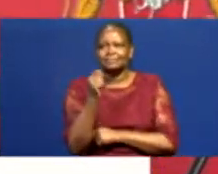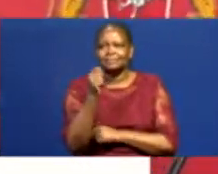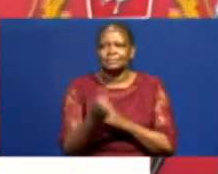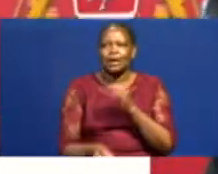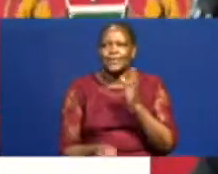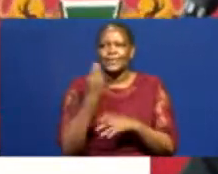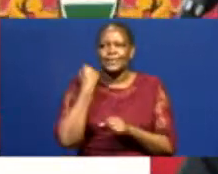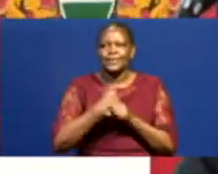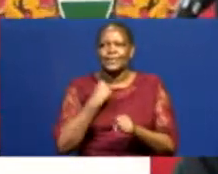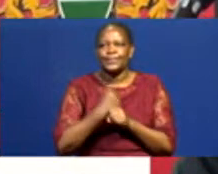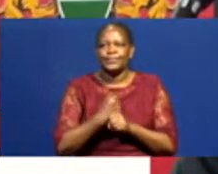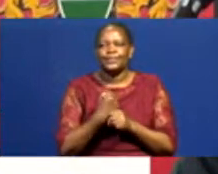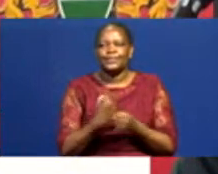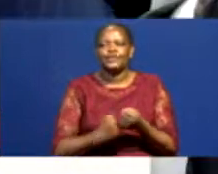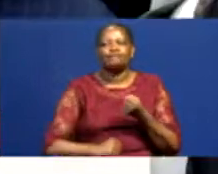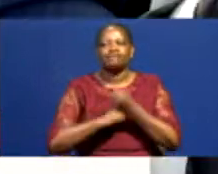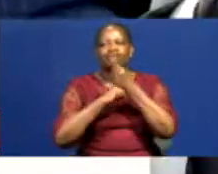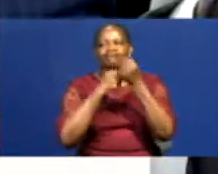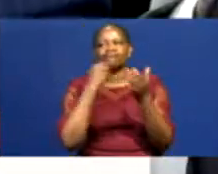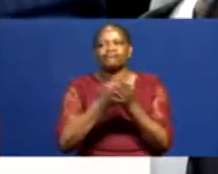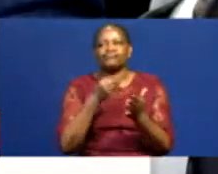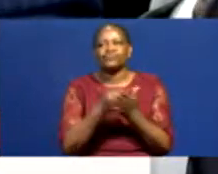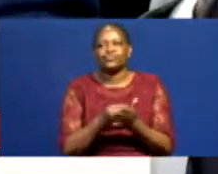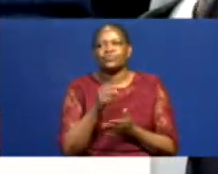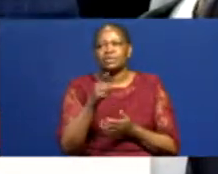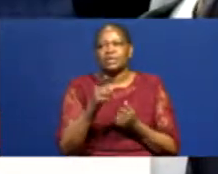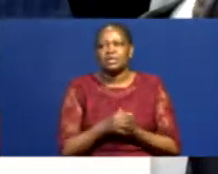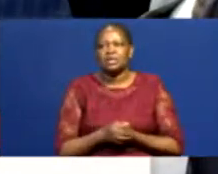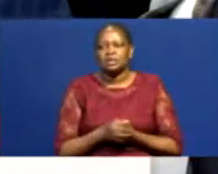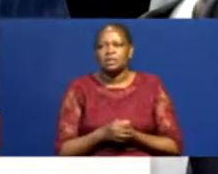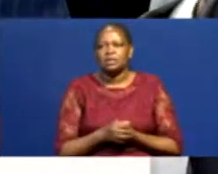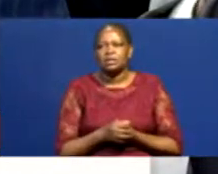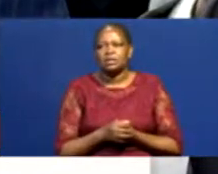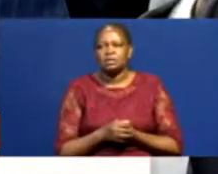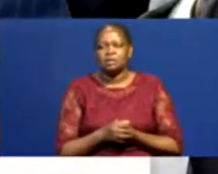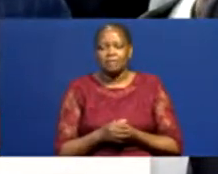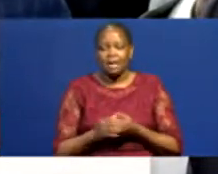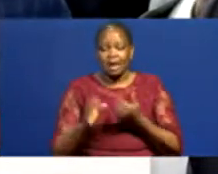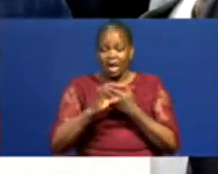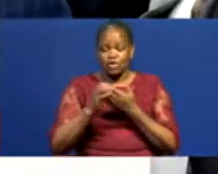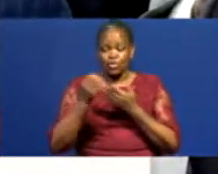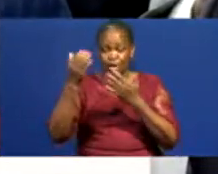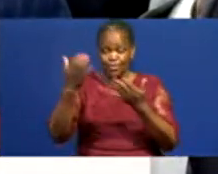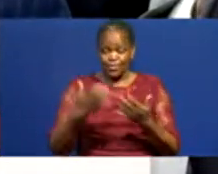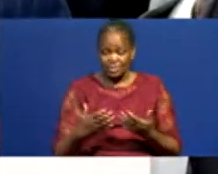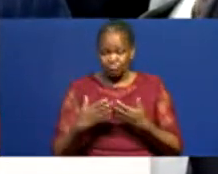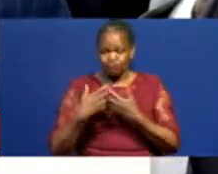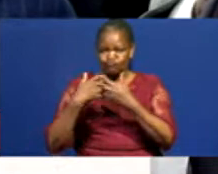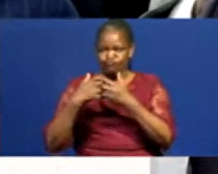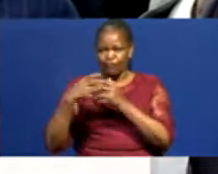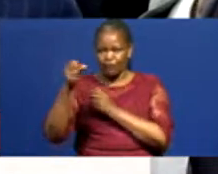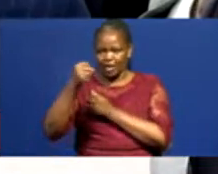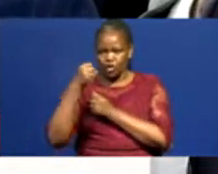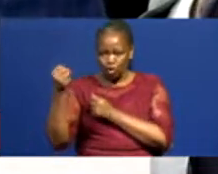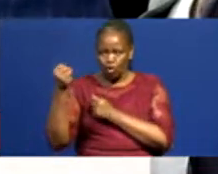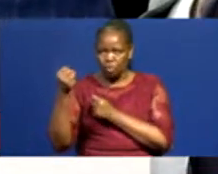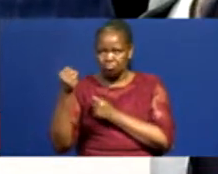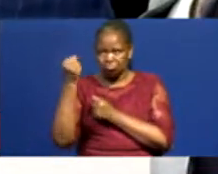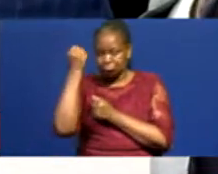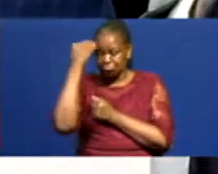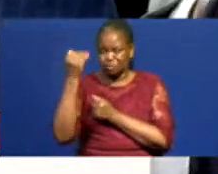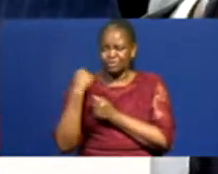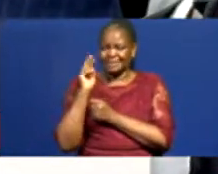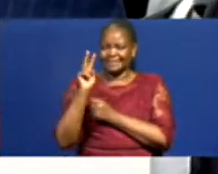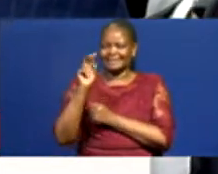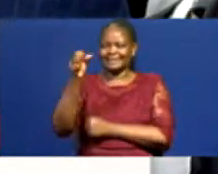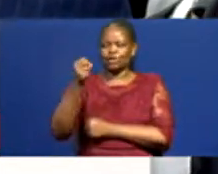employment and boosting revenue. This country, we import hinges, Chair. Hinges, we import. Now, I don't know, we can just look at